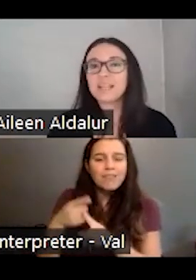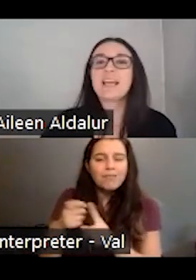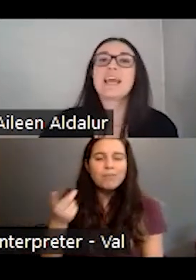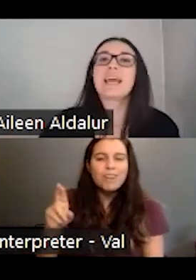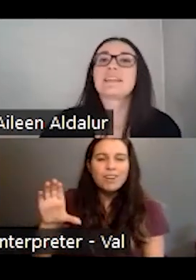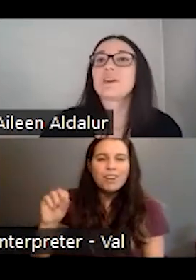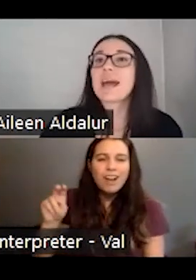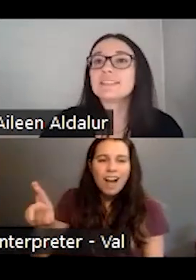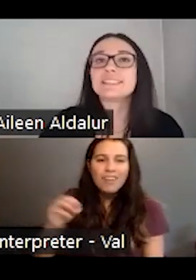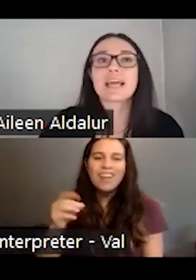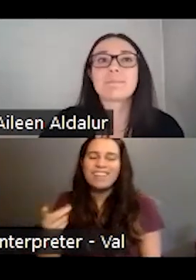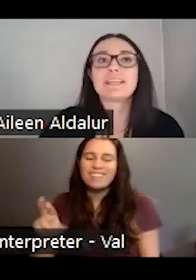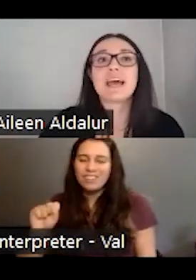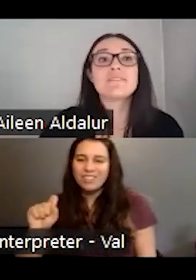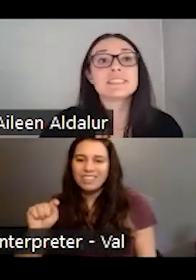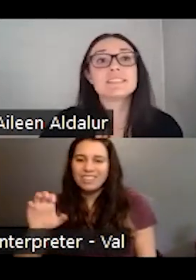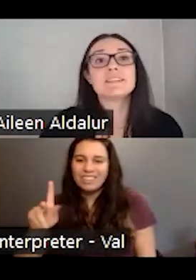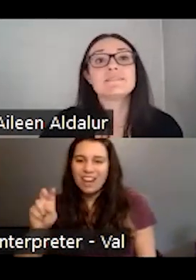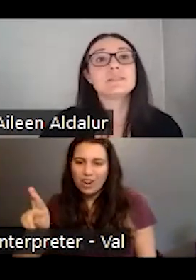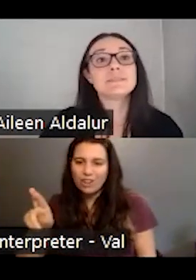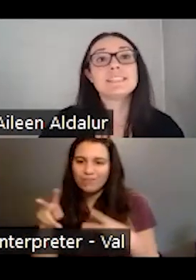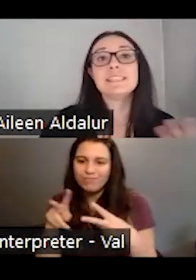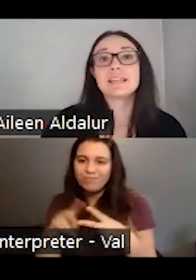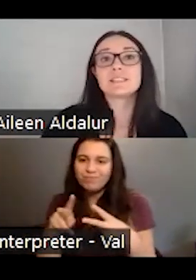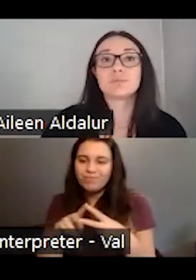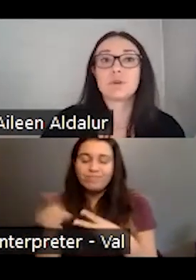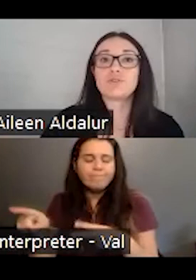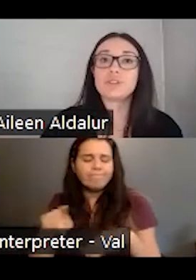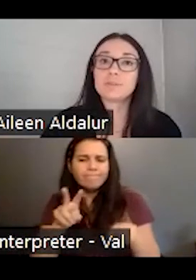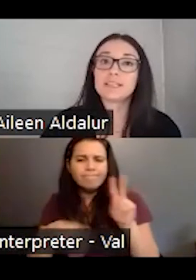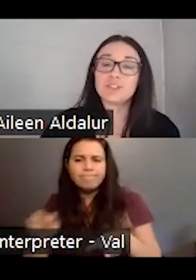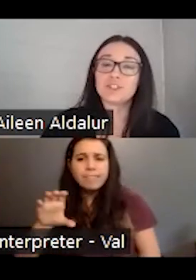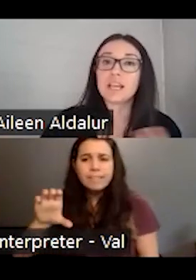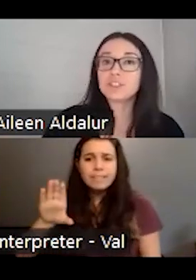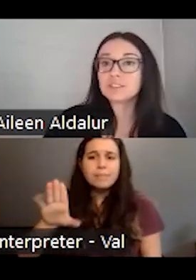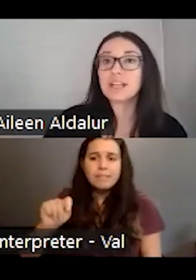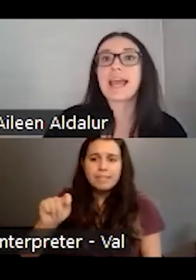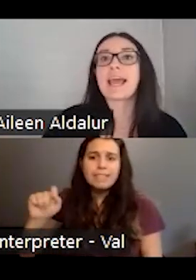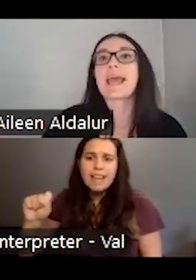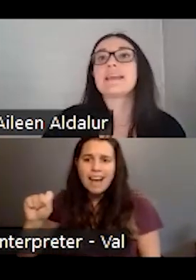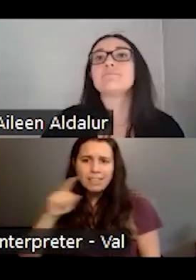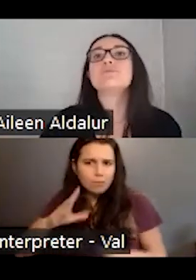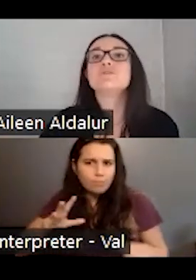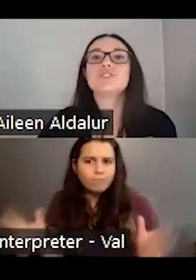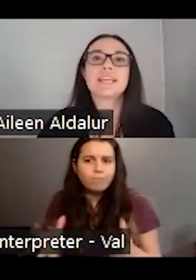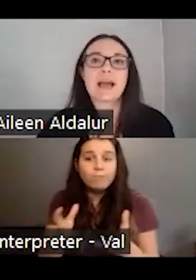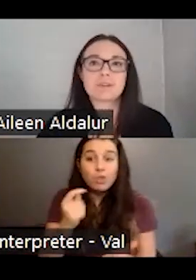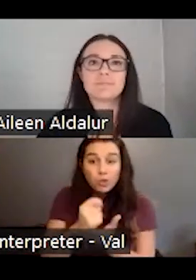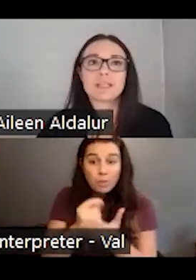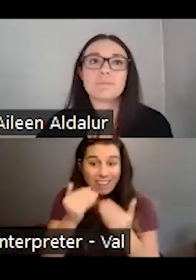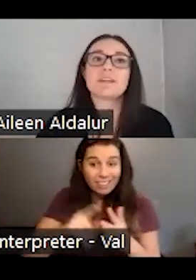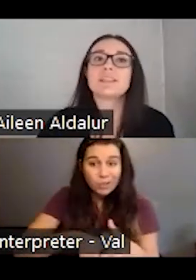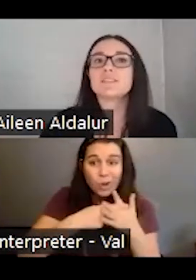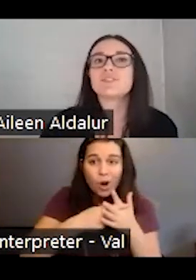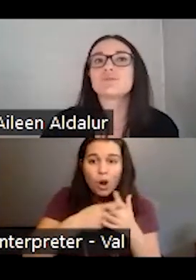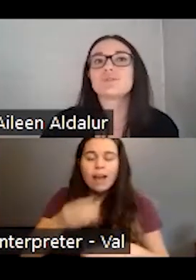Stecker. That trial is examining the efficacy of CBT-TS to promote treatment initiation and improve drinking